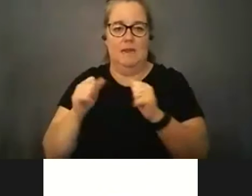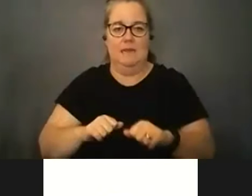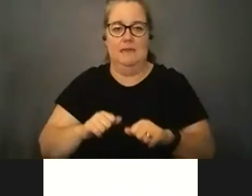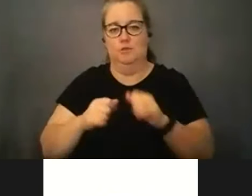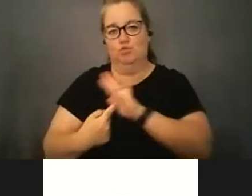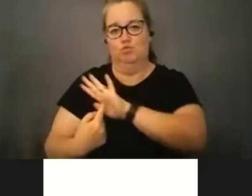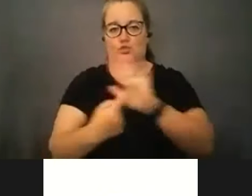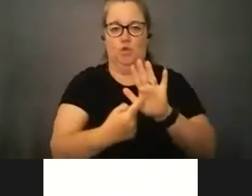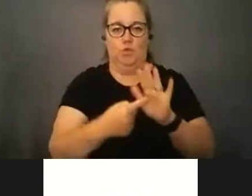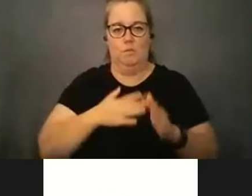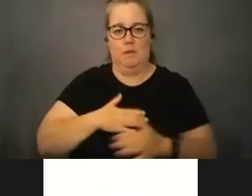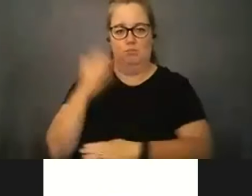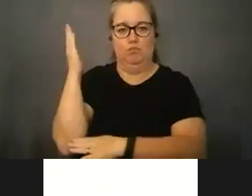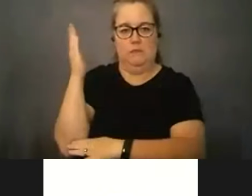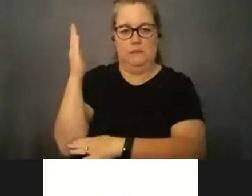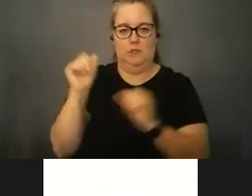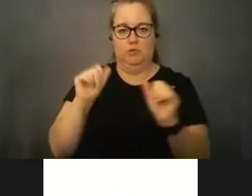presentation.